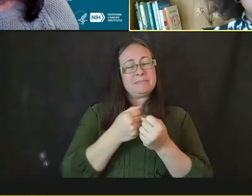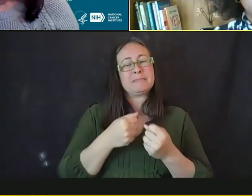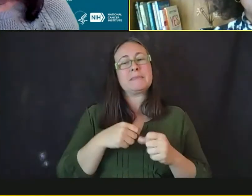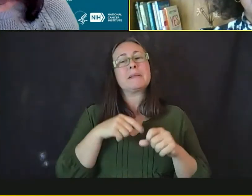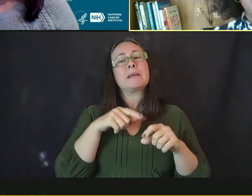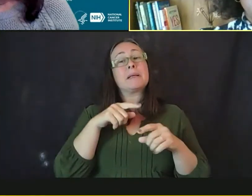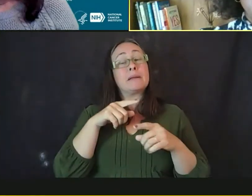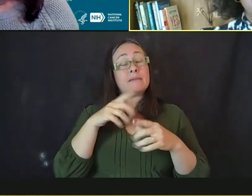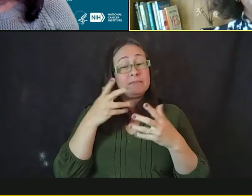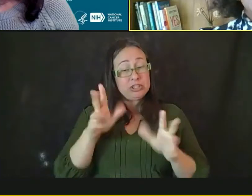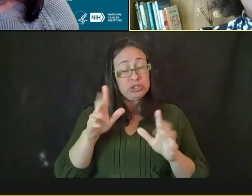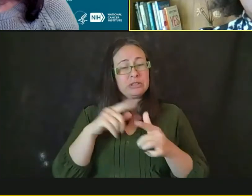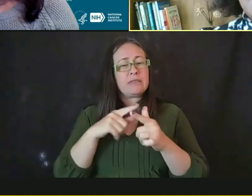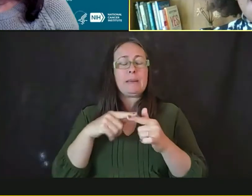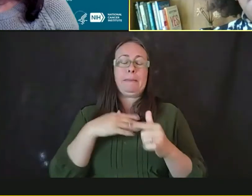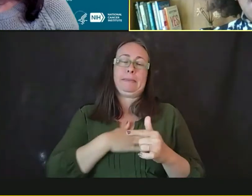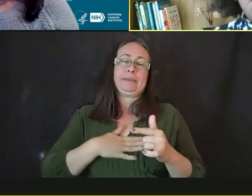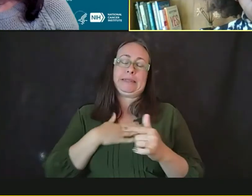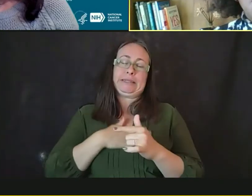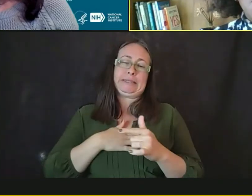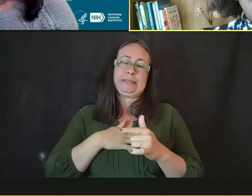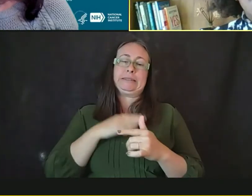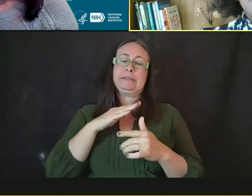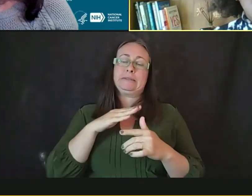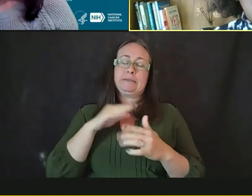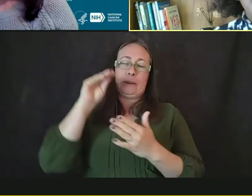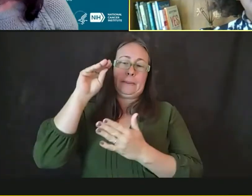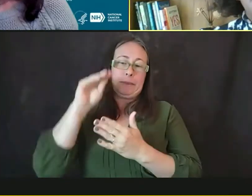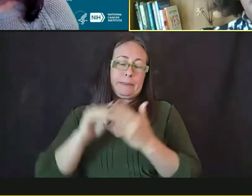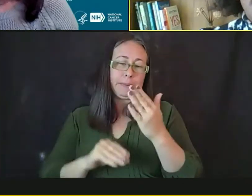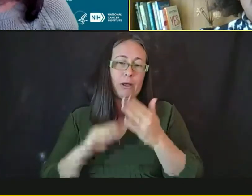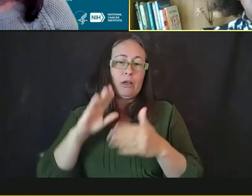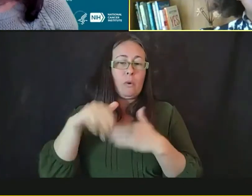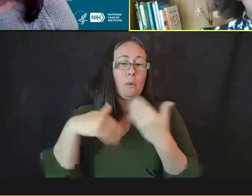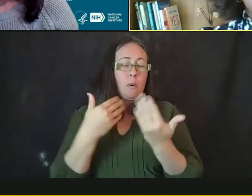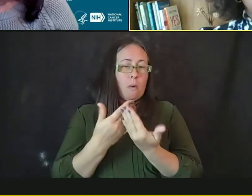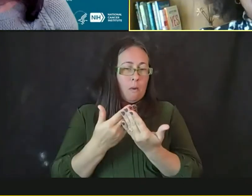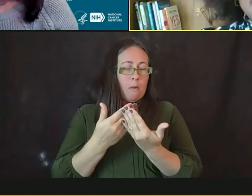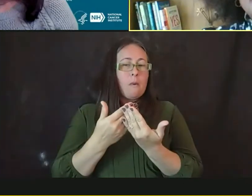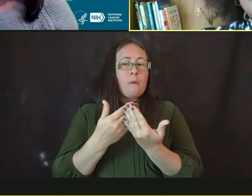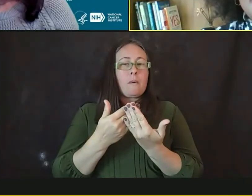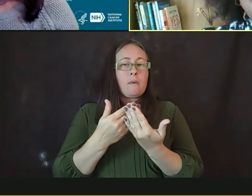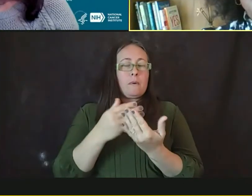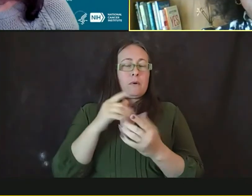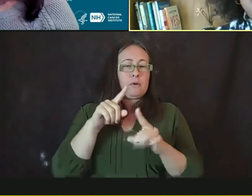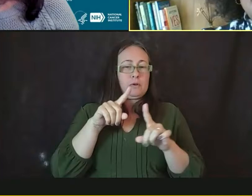the overall survey form in the navigation bar at the top of the page.